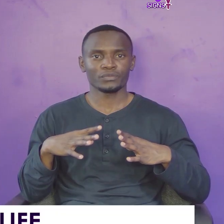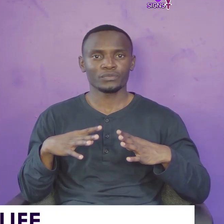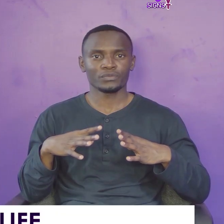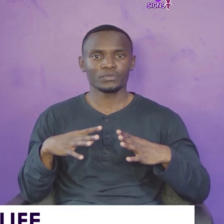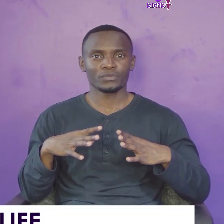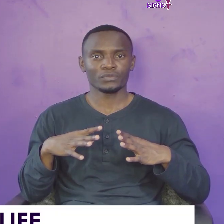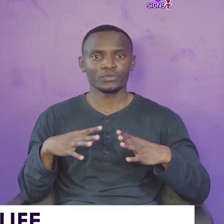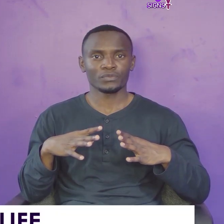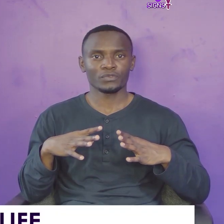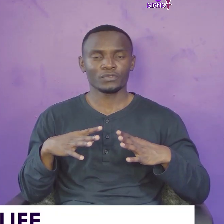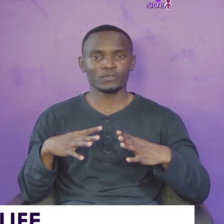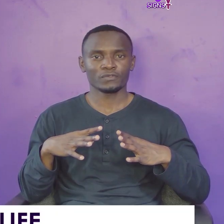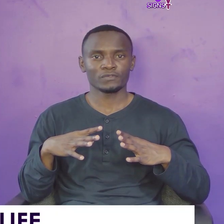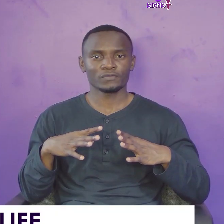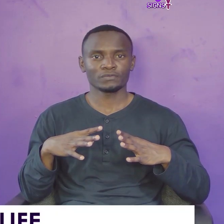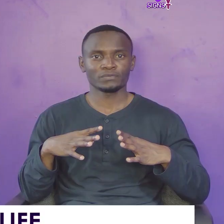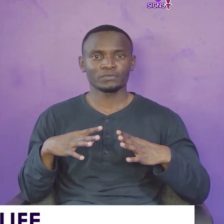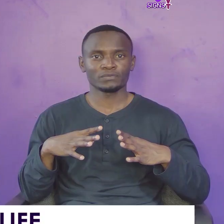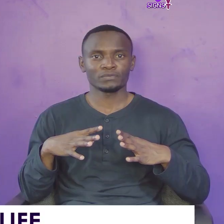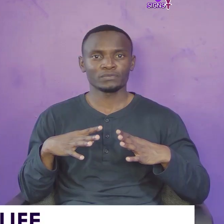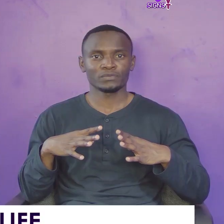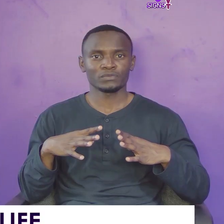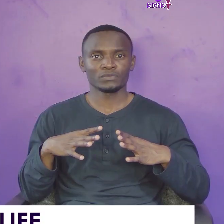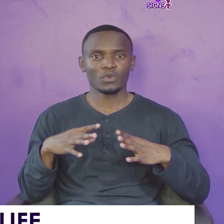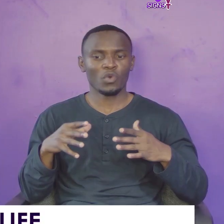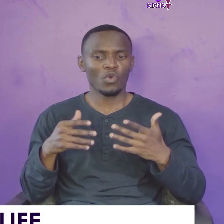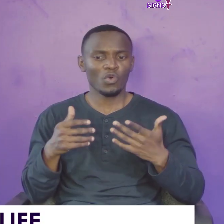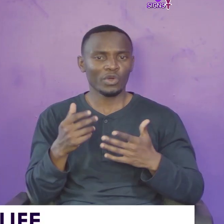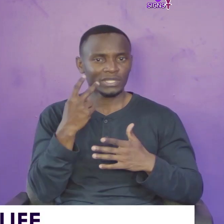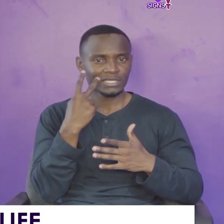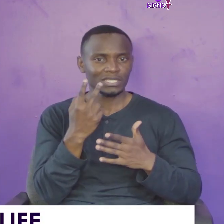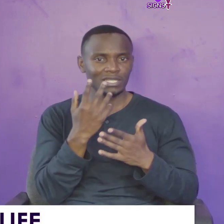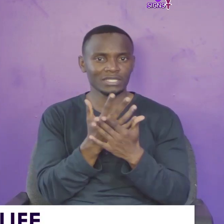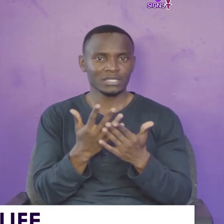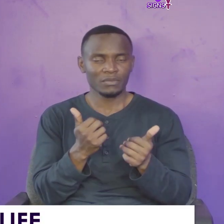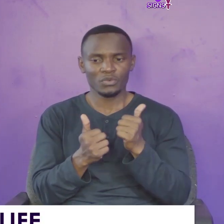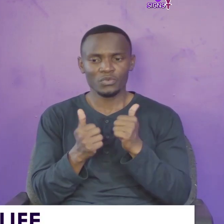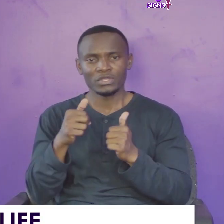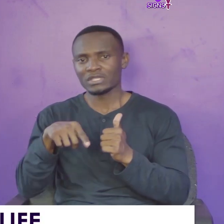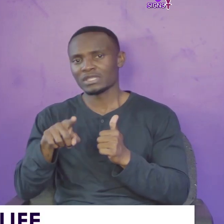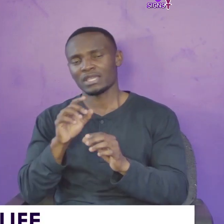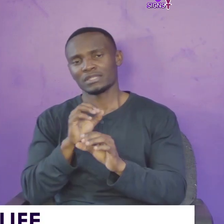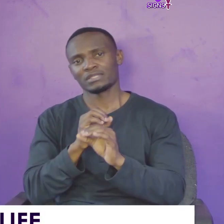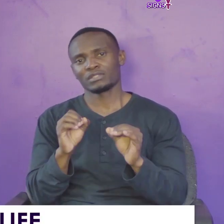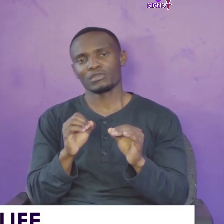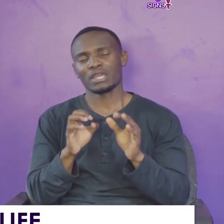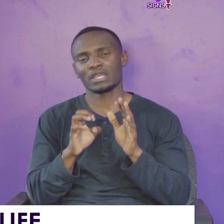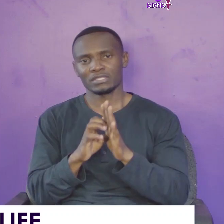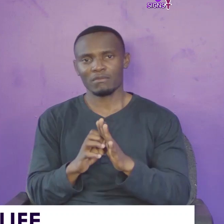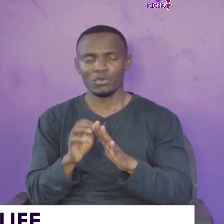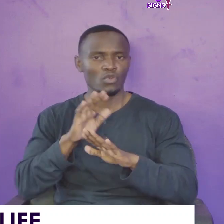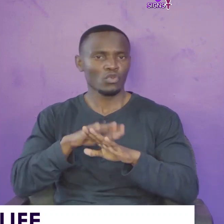just seeing something that should be theirs, something like good health. Yes. A simple thing like